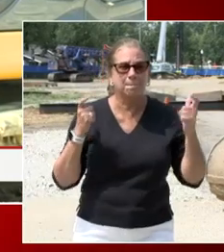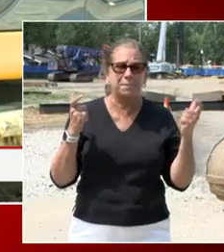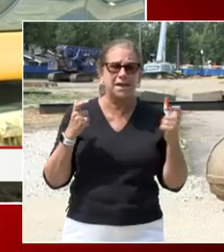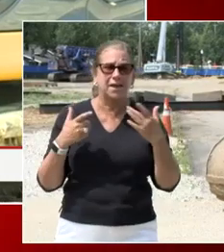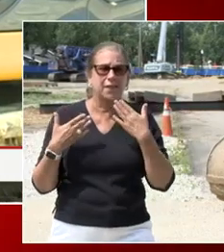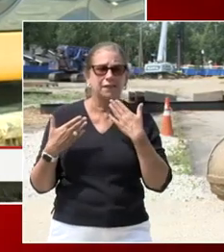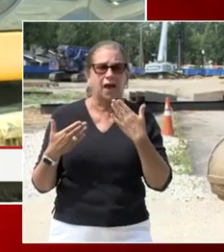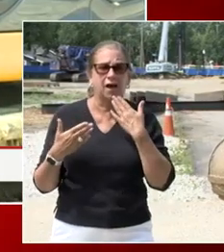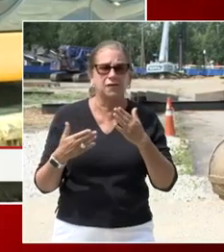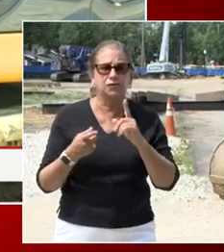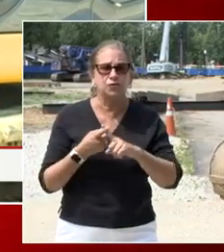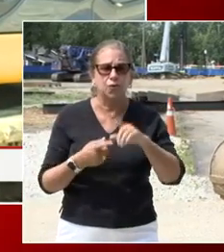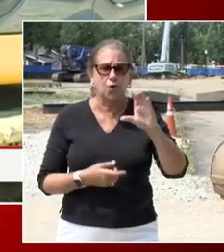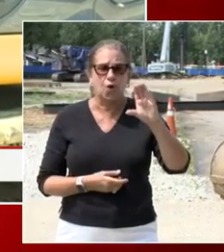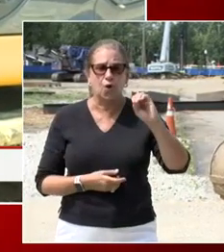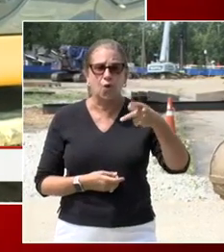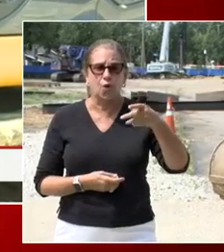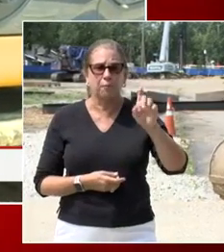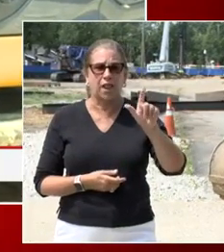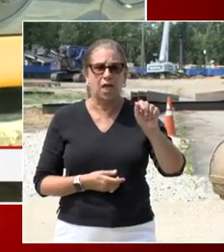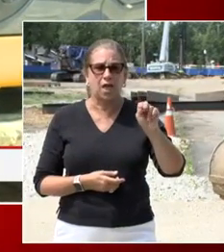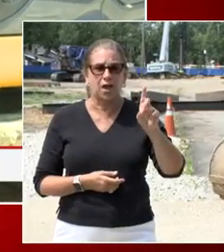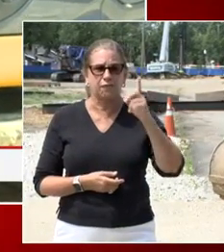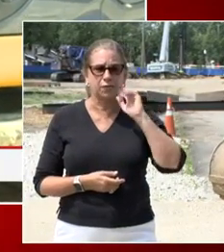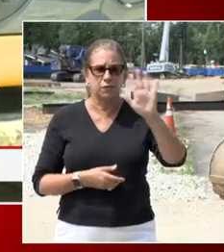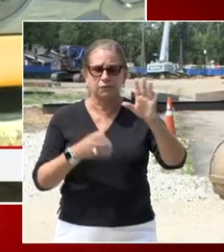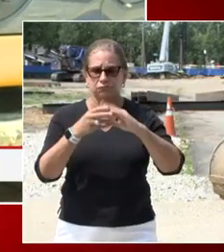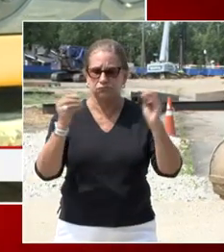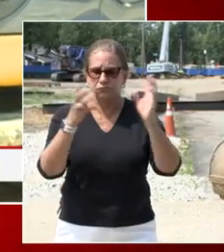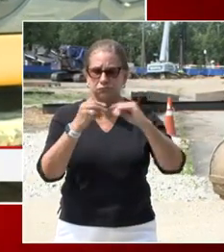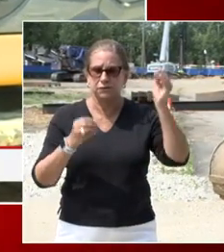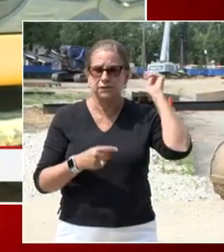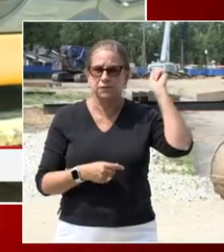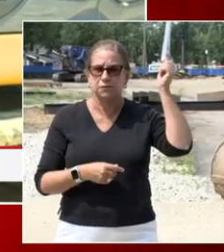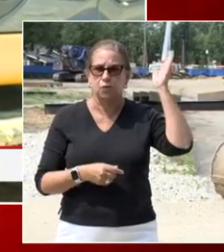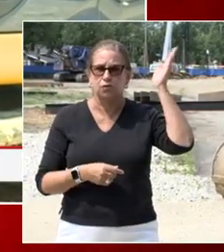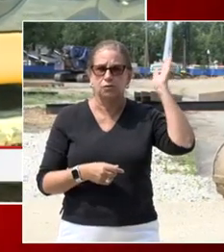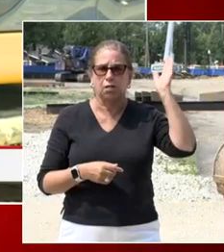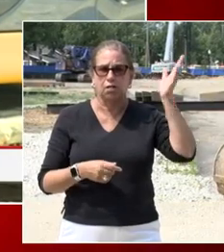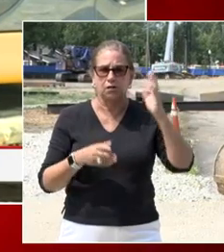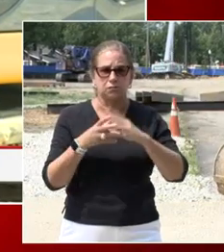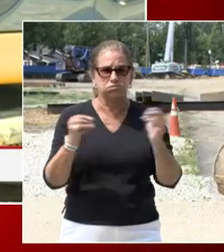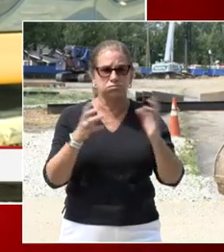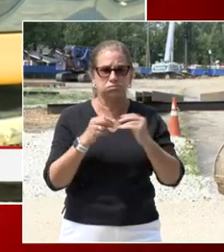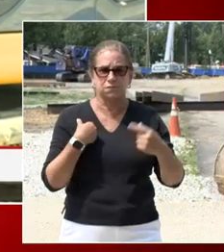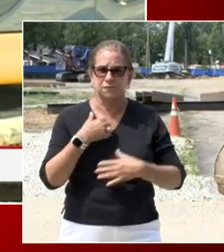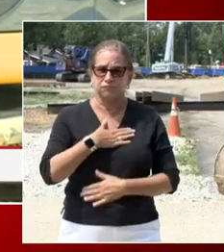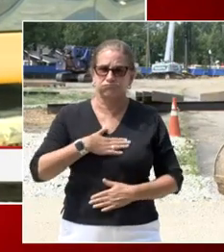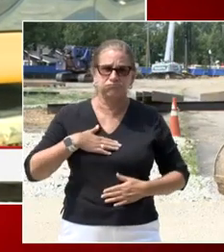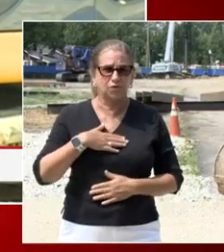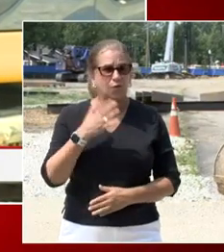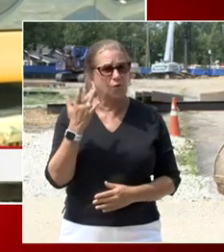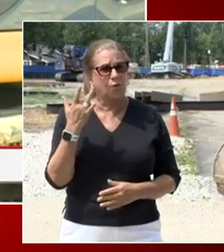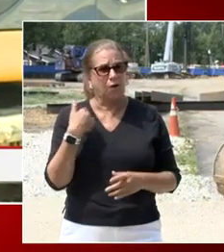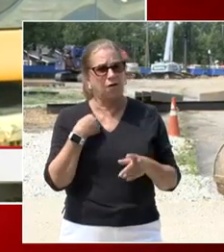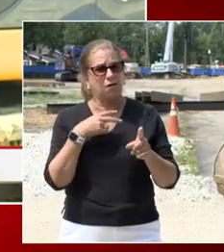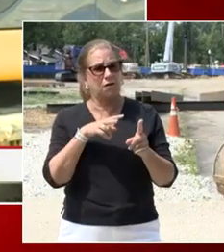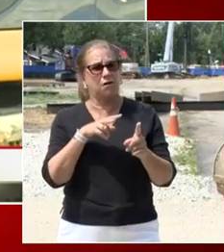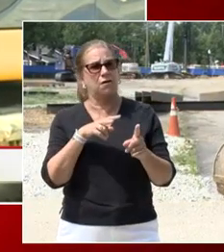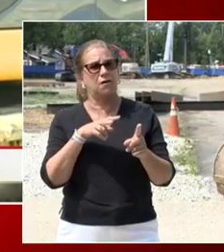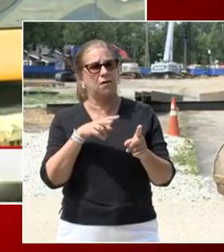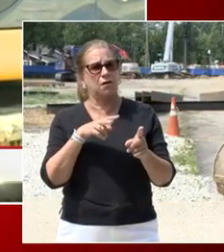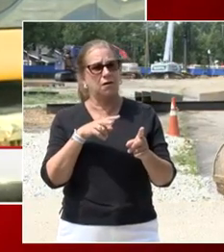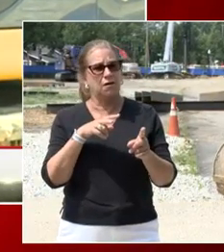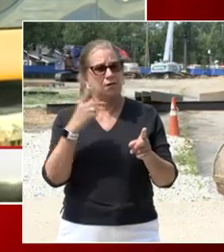Mr. Copeland for his testimony. I appreciate that because somebody heard you this morning and